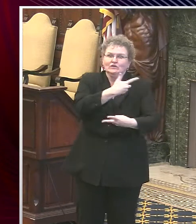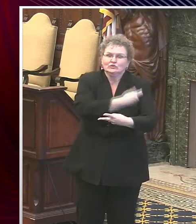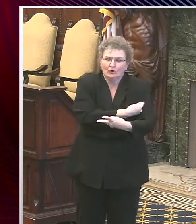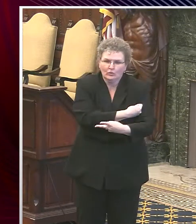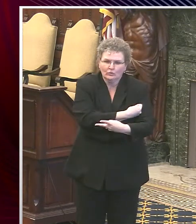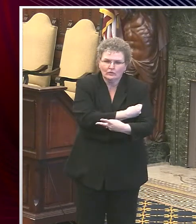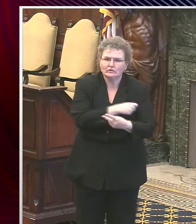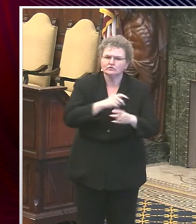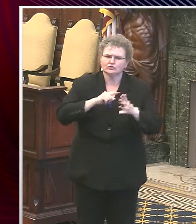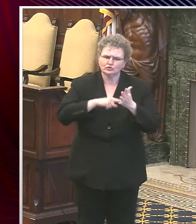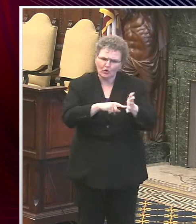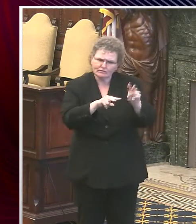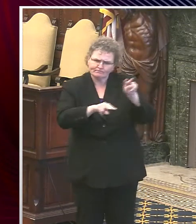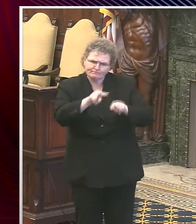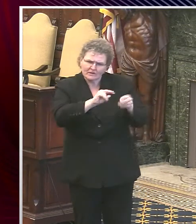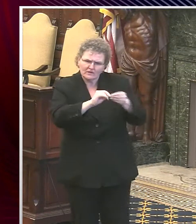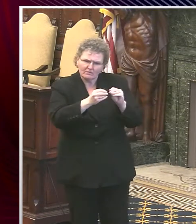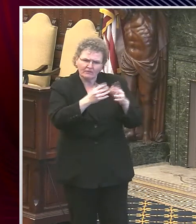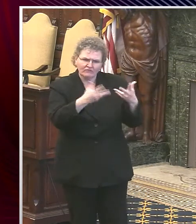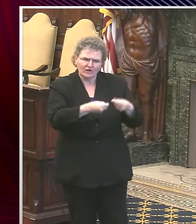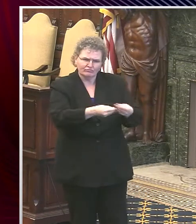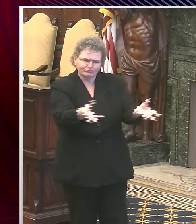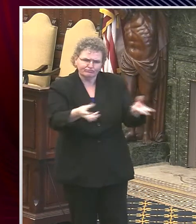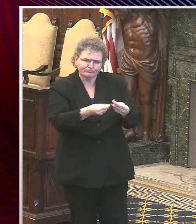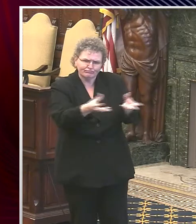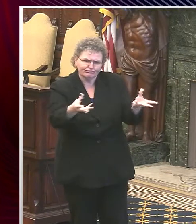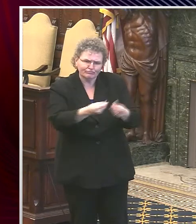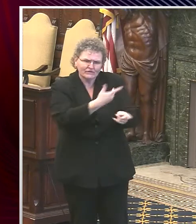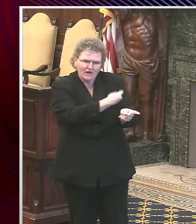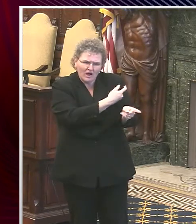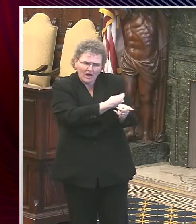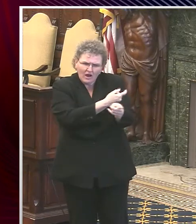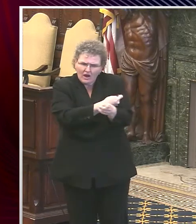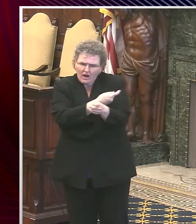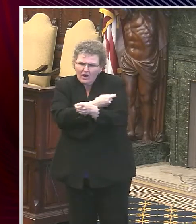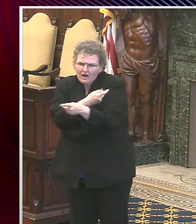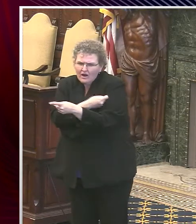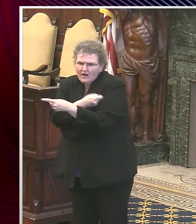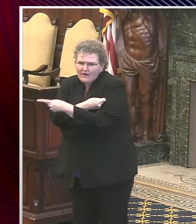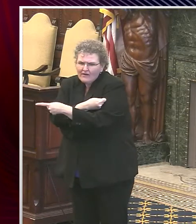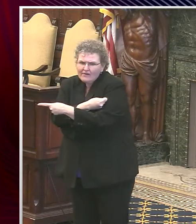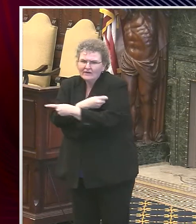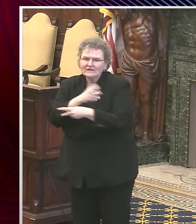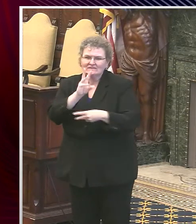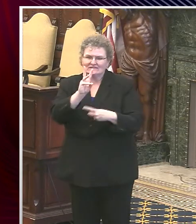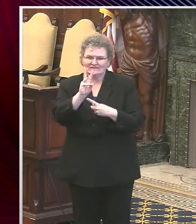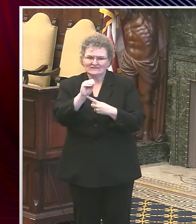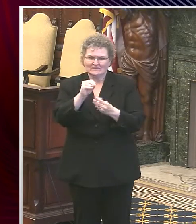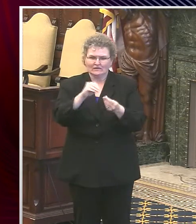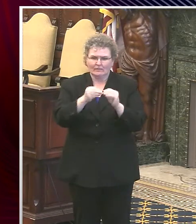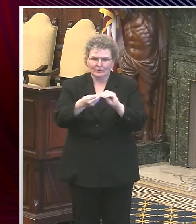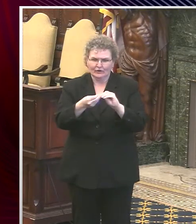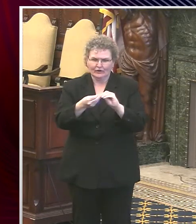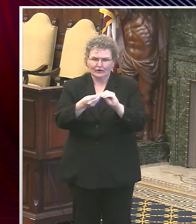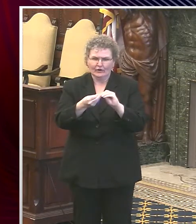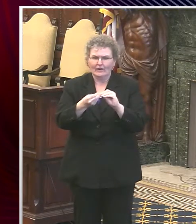well we're doing in getting the vaccine out to people. Now that 40,600 number is decreased from the